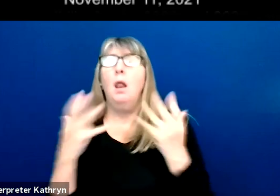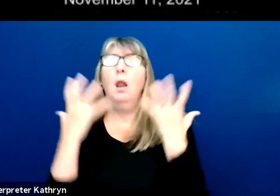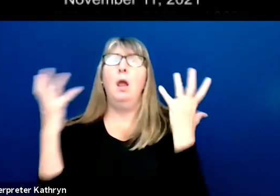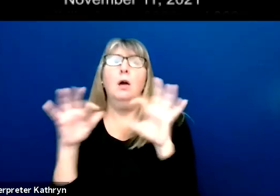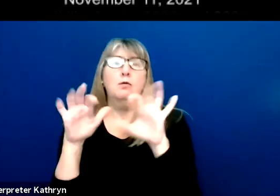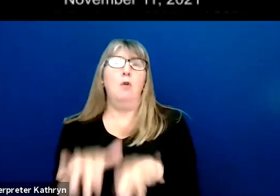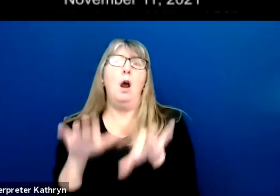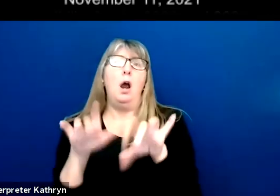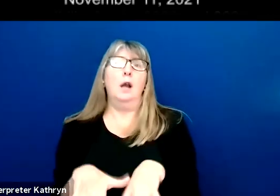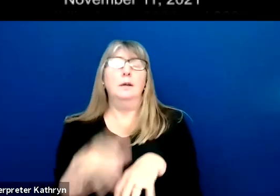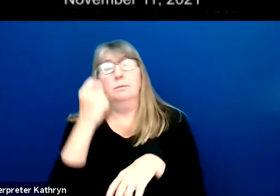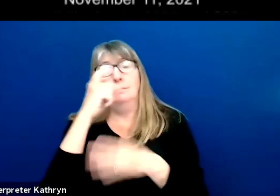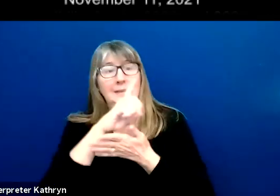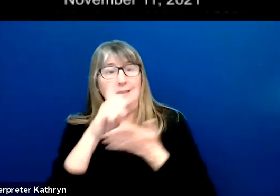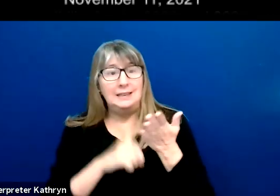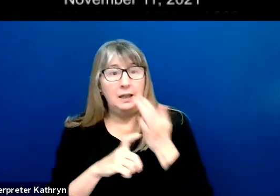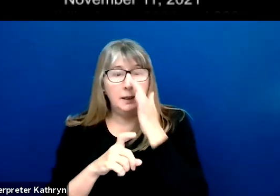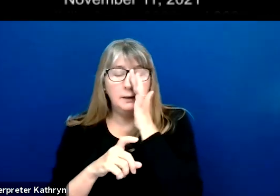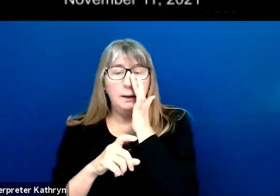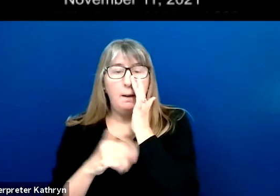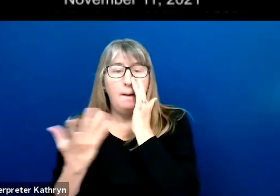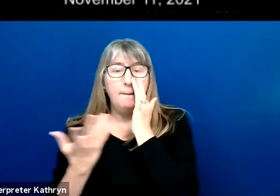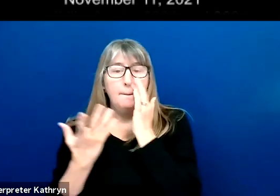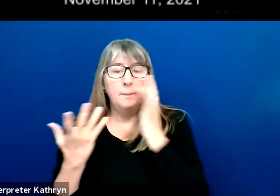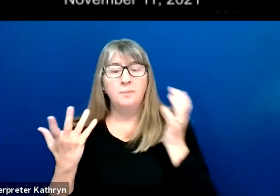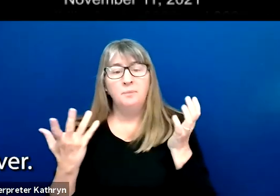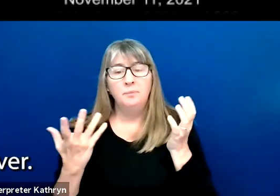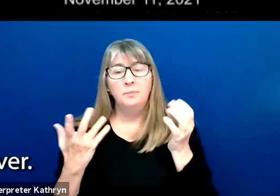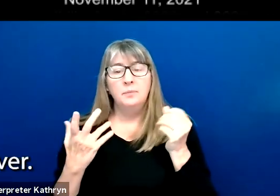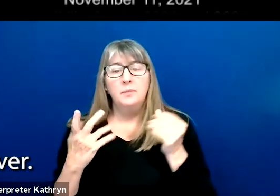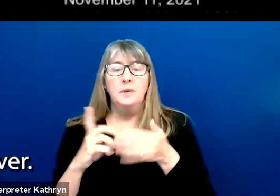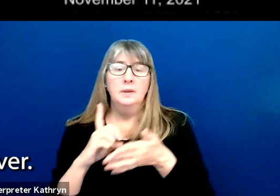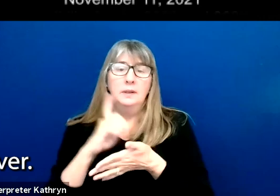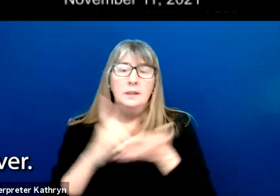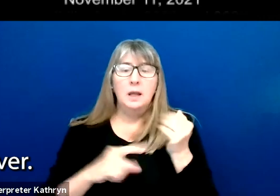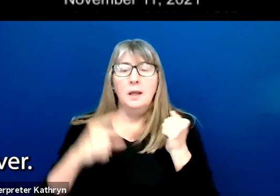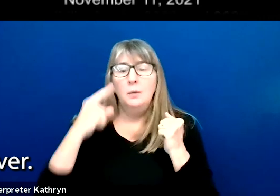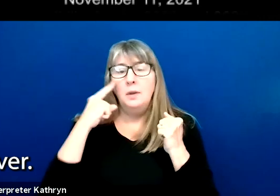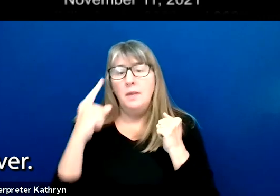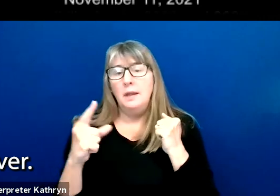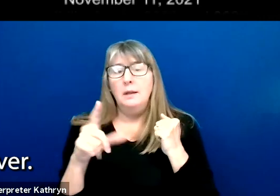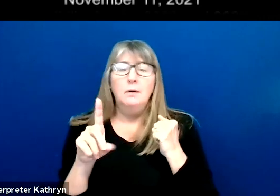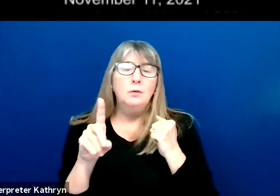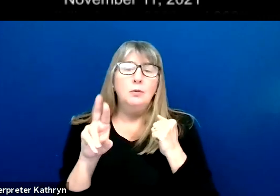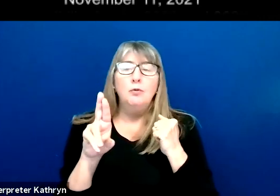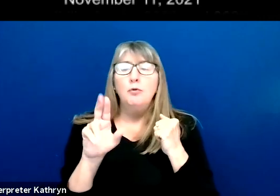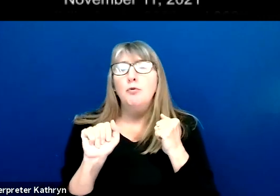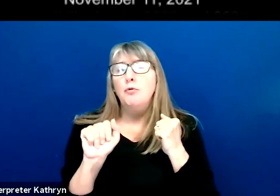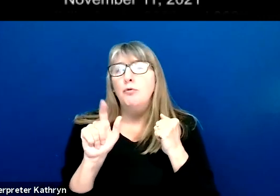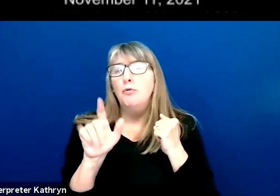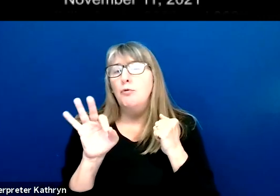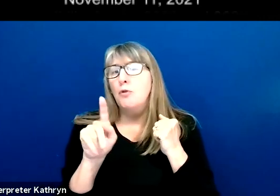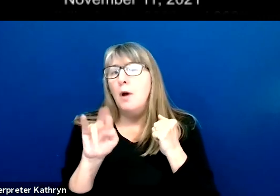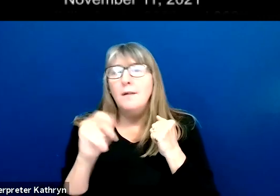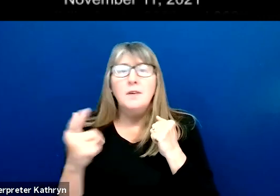Design. We often think of design as sort of drafting, drawing wireframes or whatever. But a lot